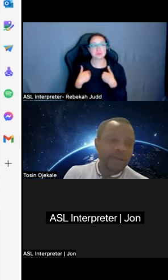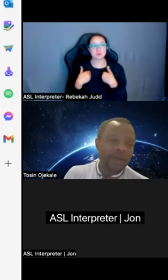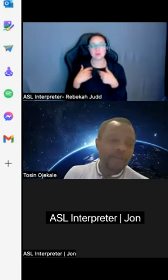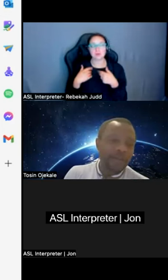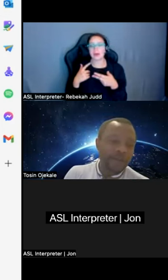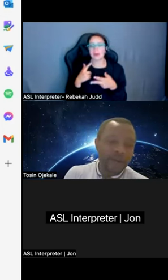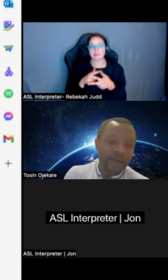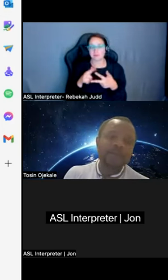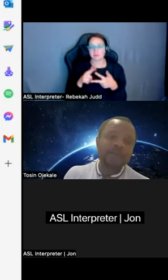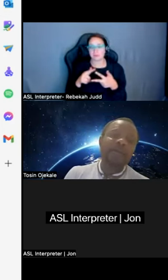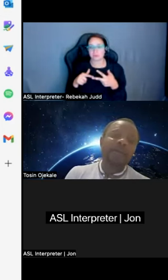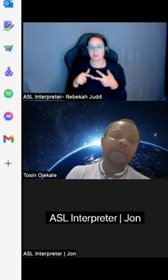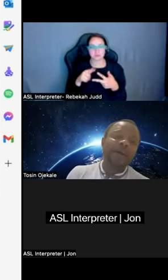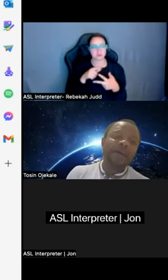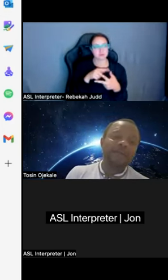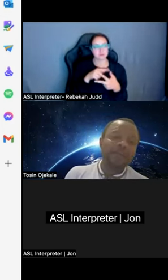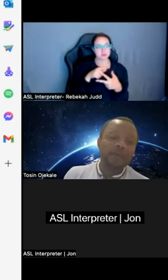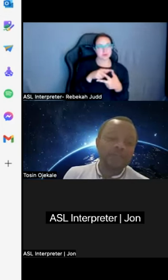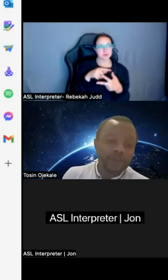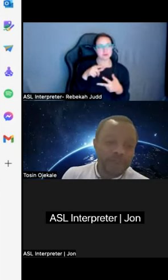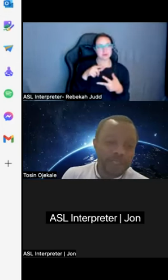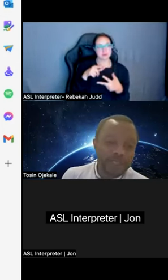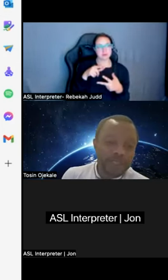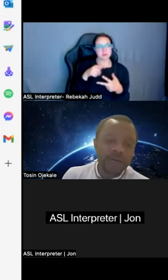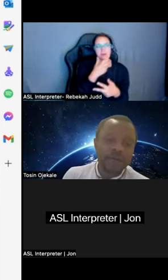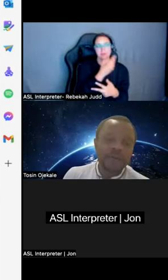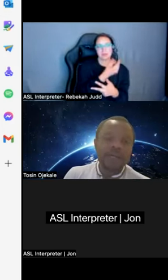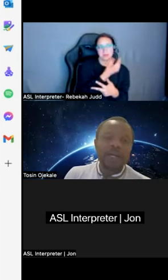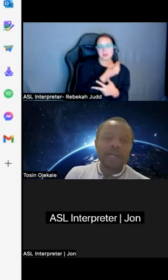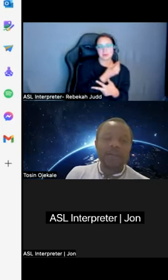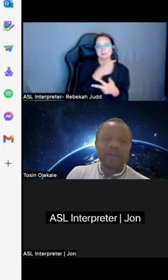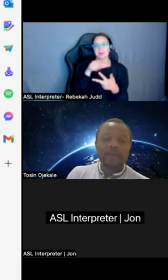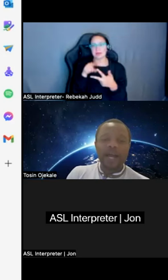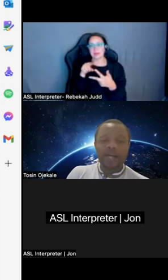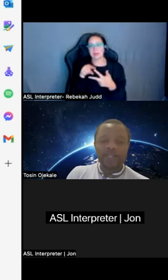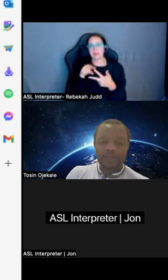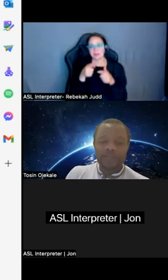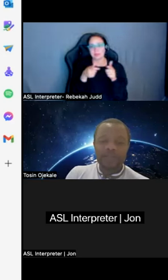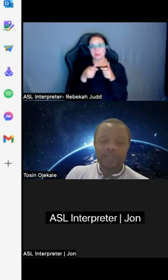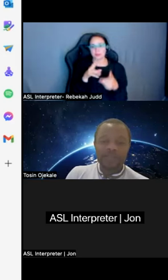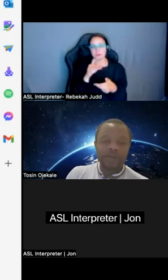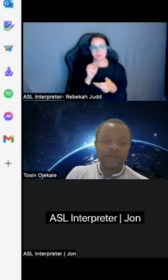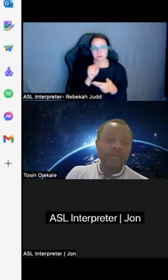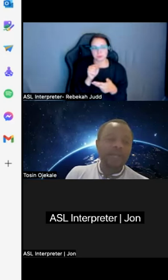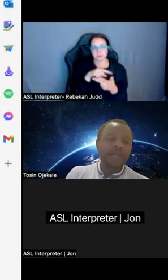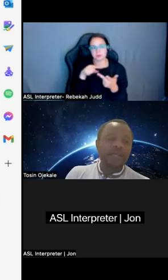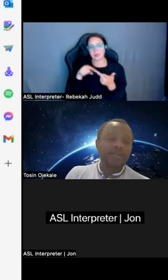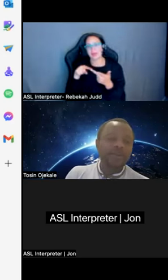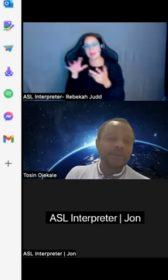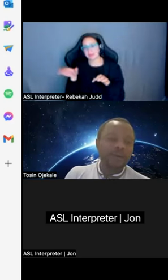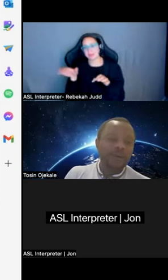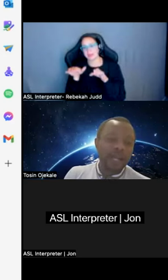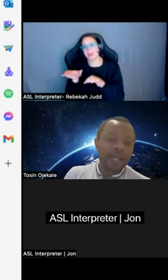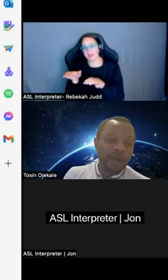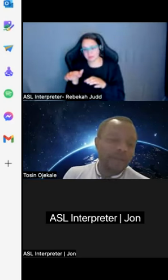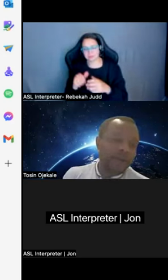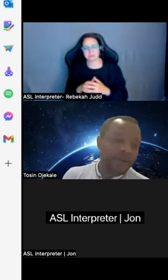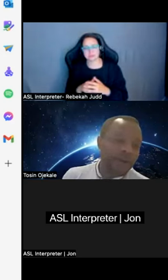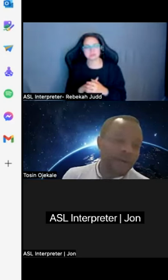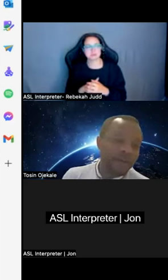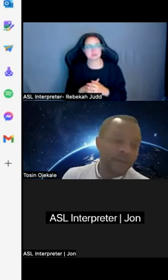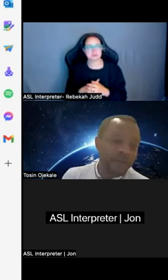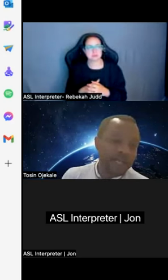things. You have the periphery, you have the control unit itself, and you have the actions, okay? So under the